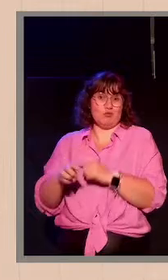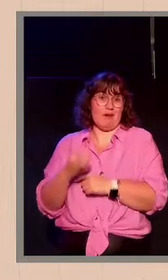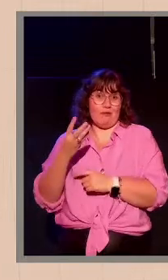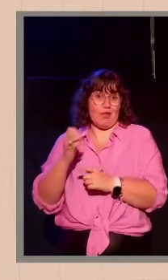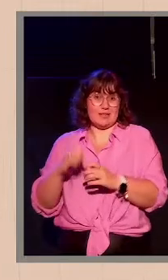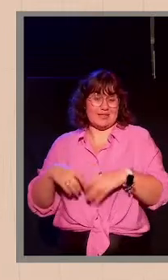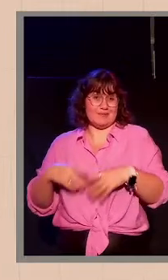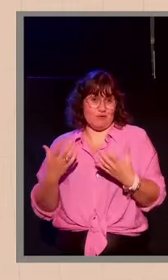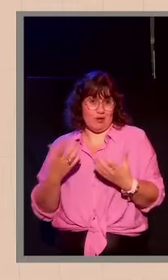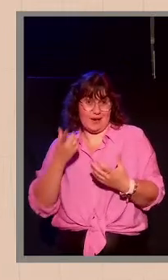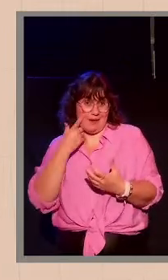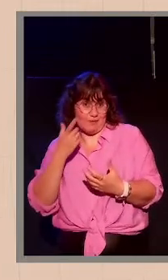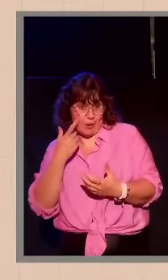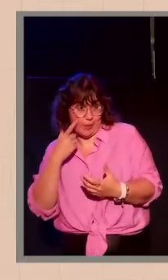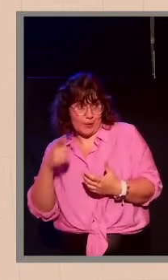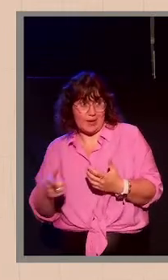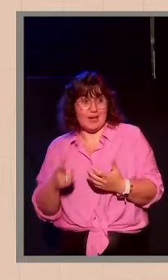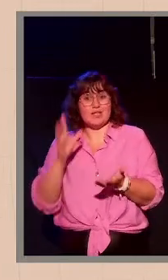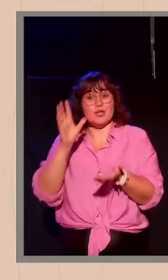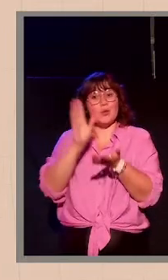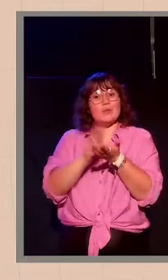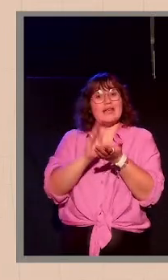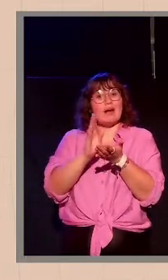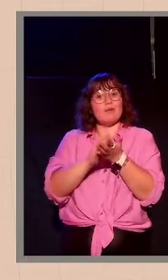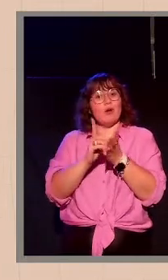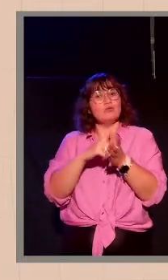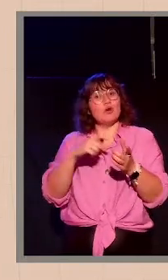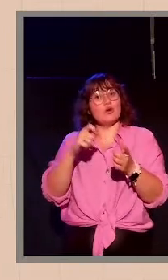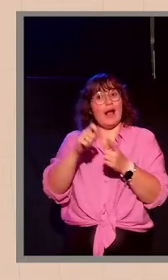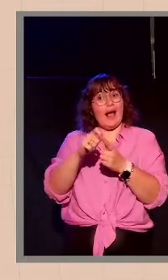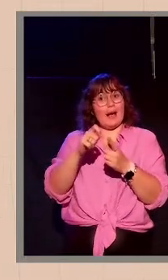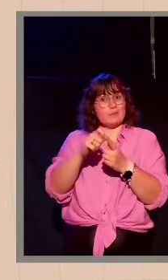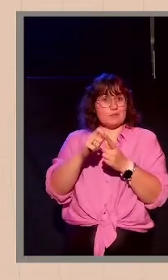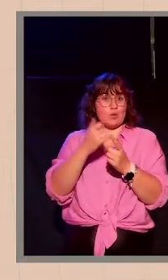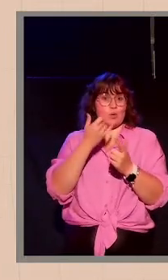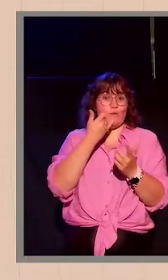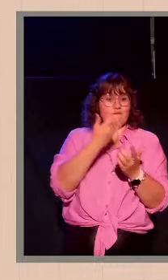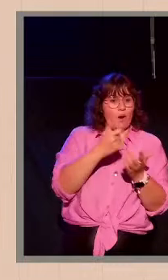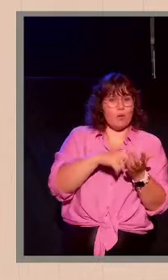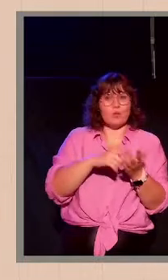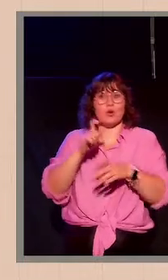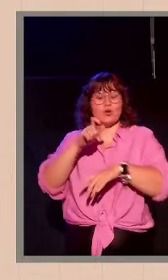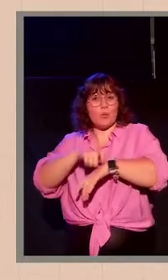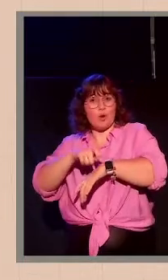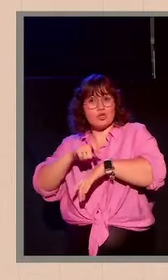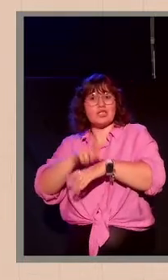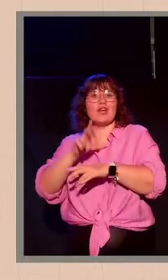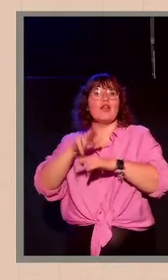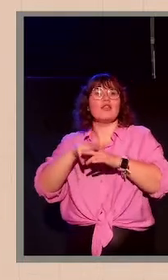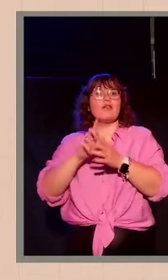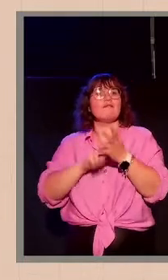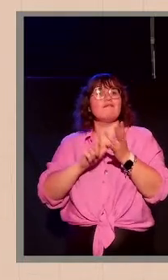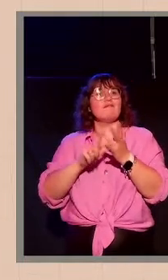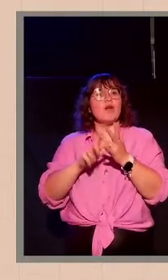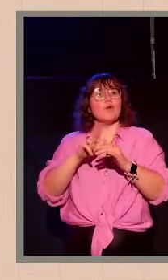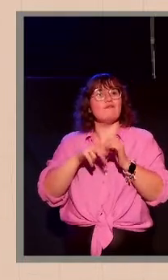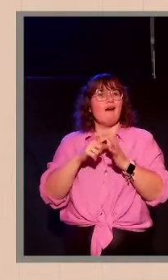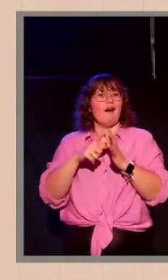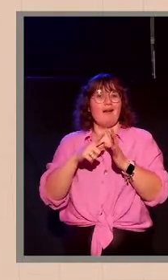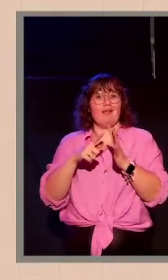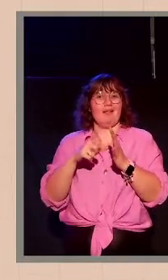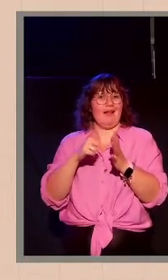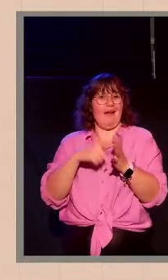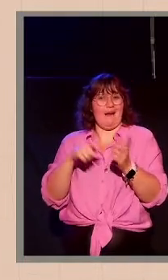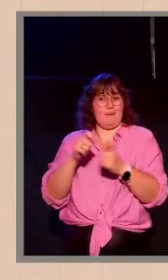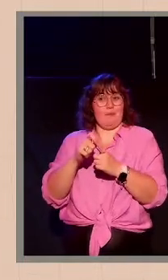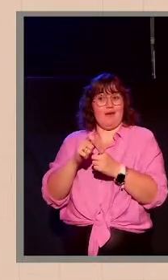So essentially, you download apps onto your phone or onto these watches, the Flowfile app, and you download a set